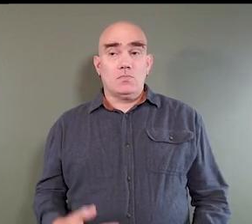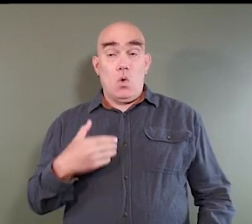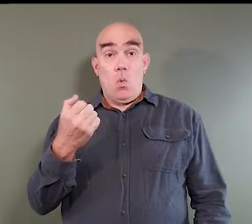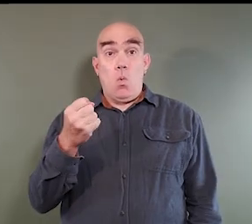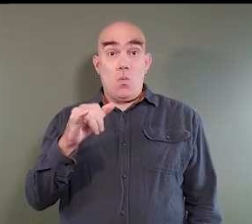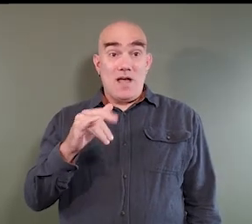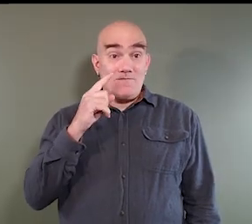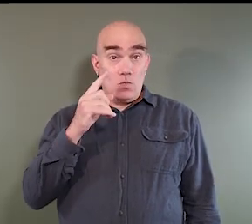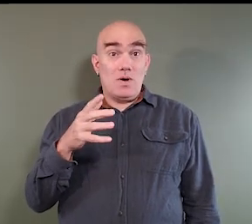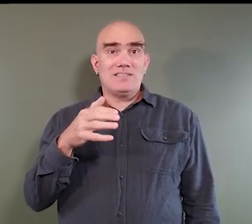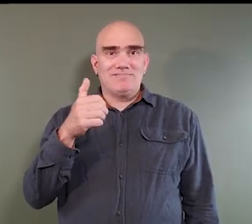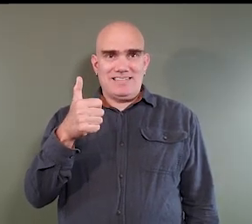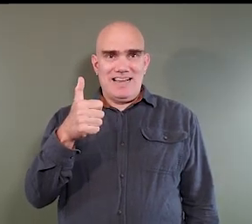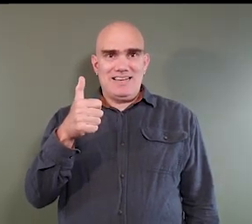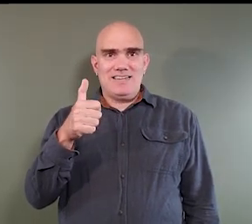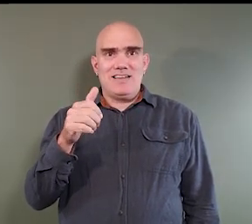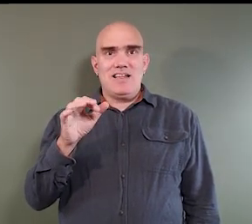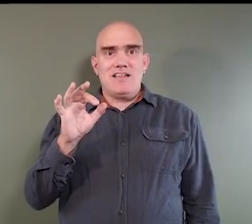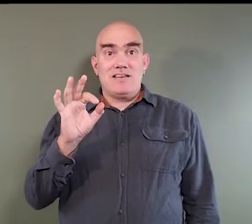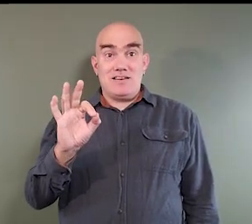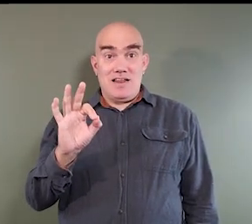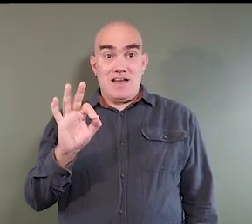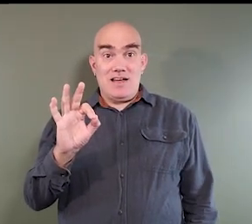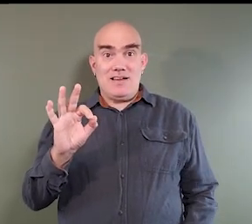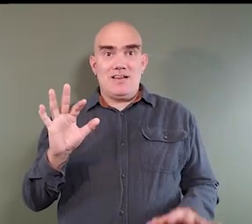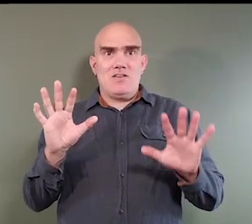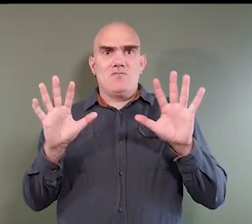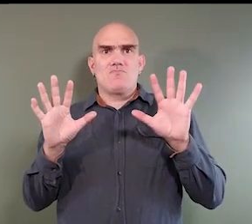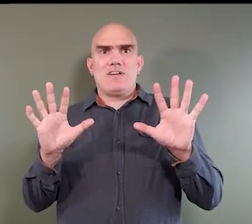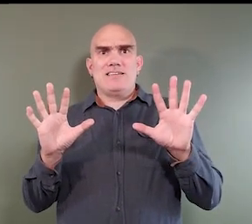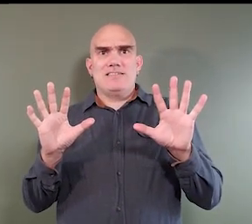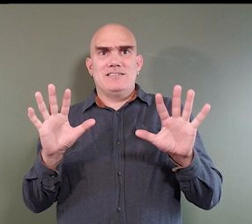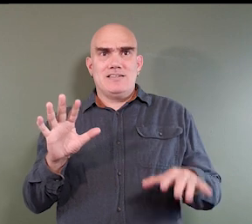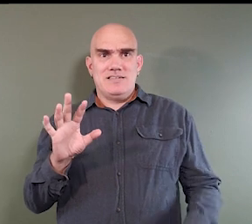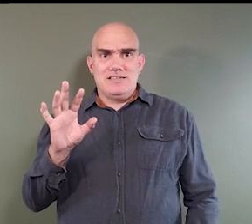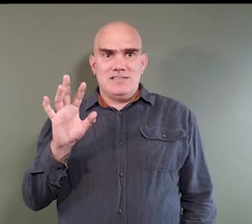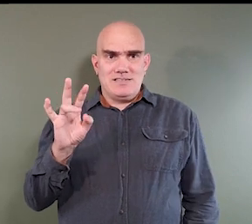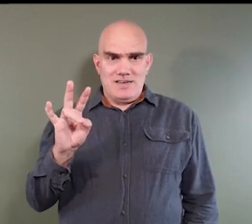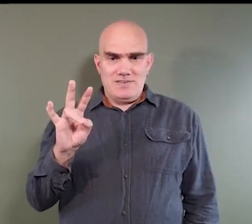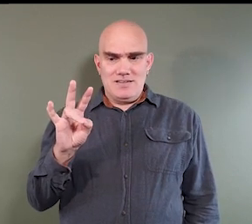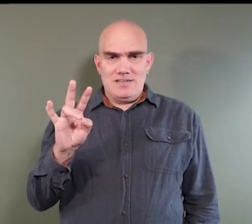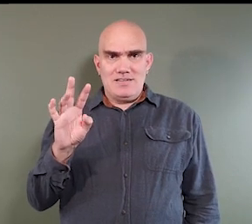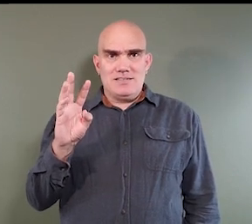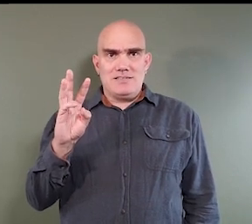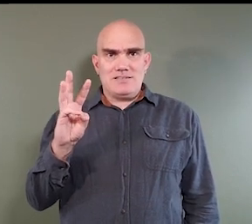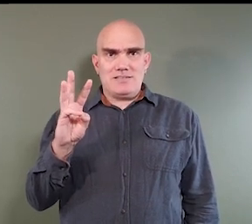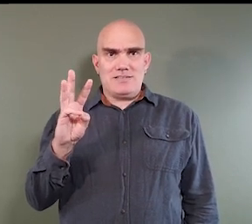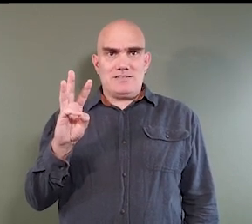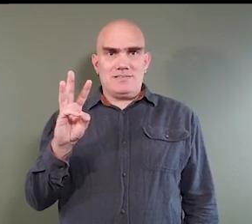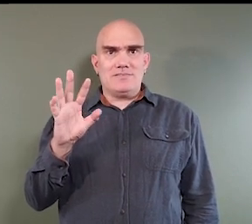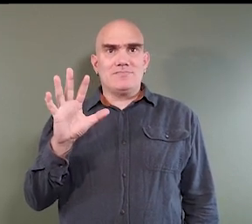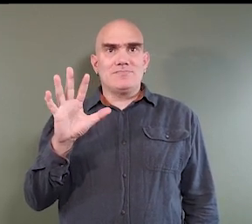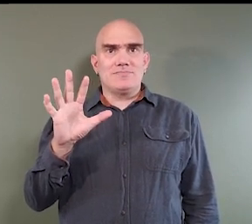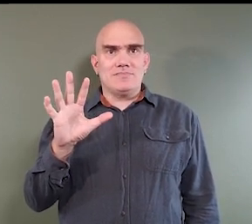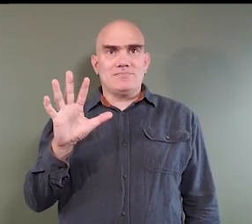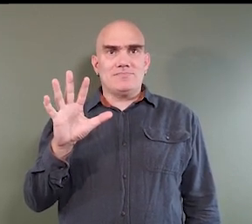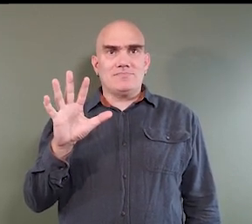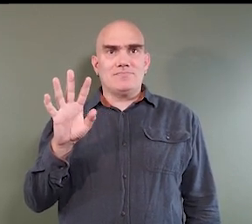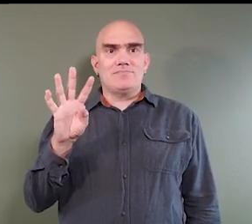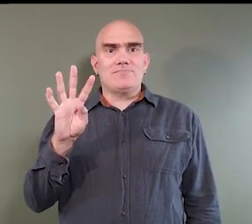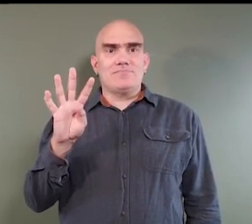And we're gonna hold for 10, 9, great, 7,